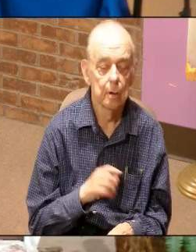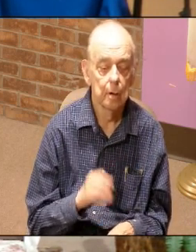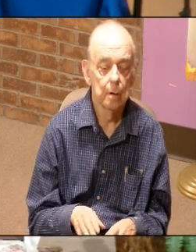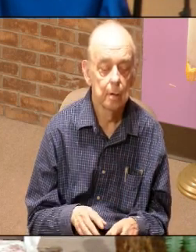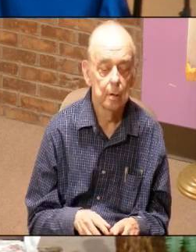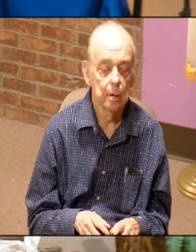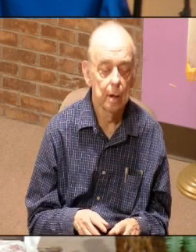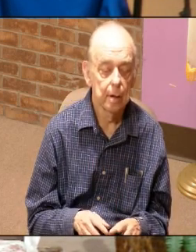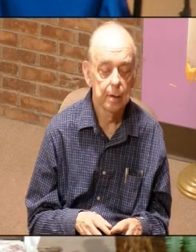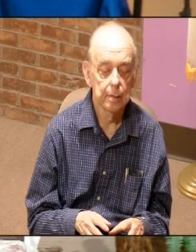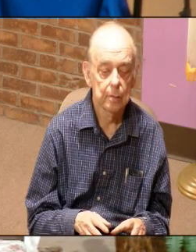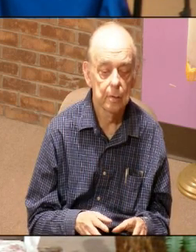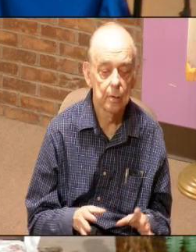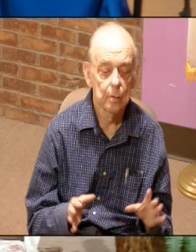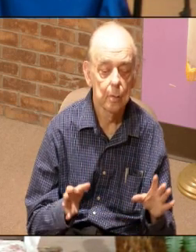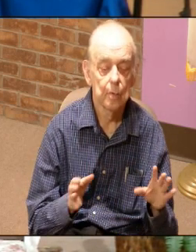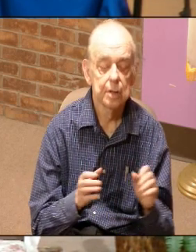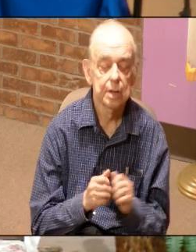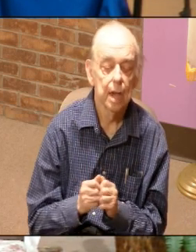coagulated